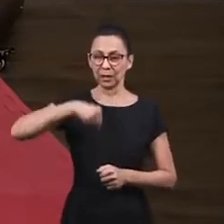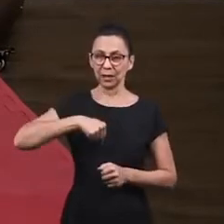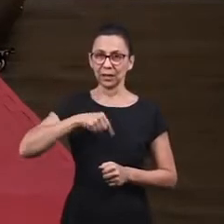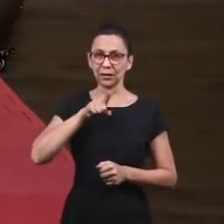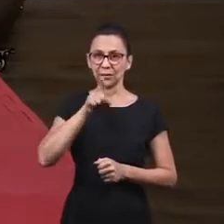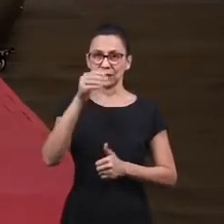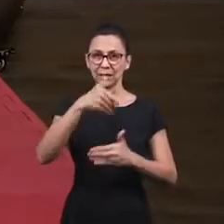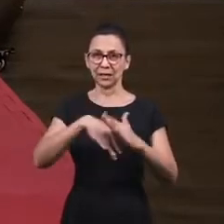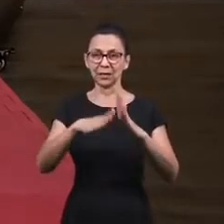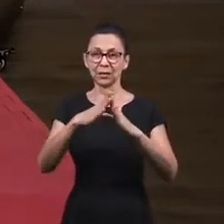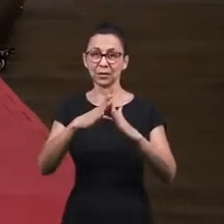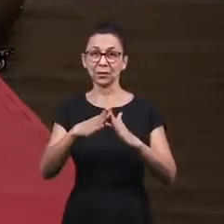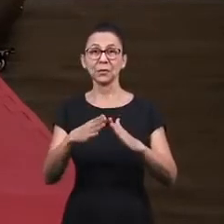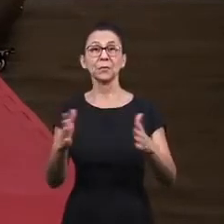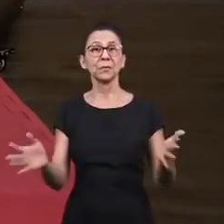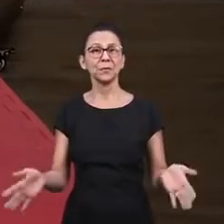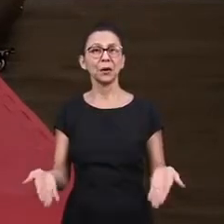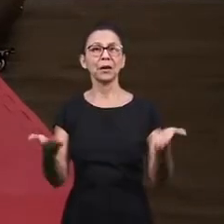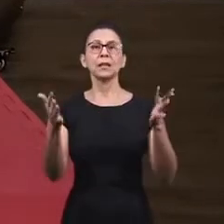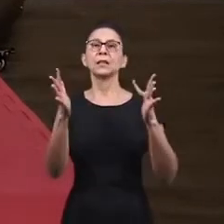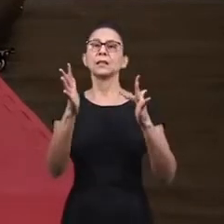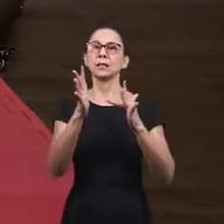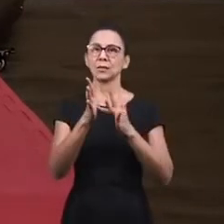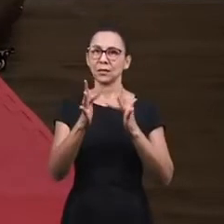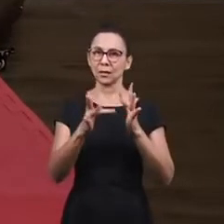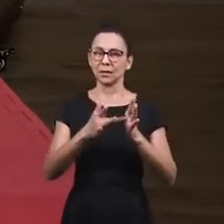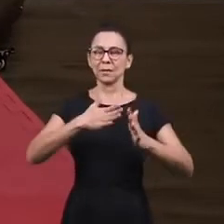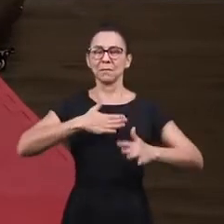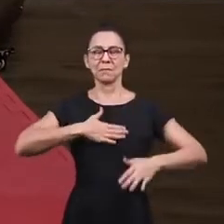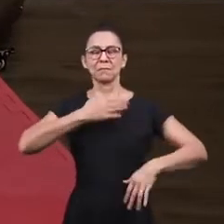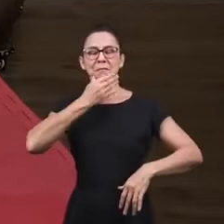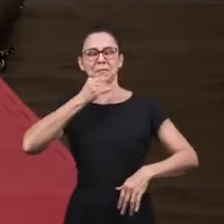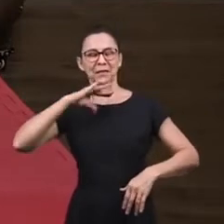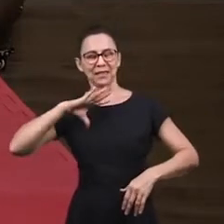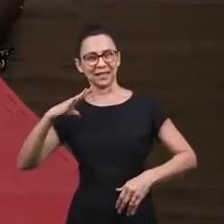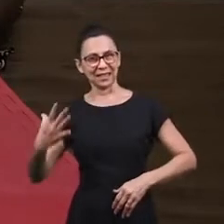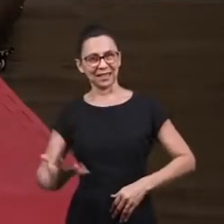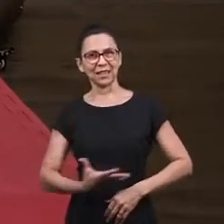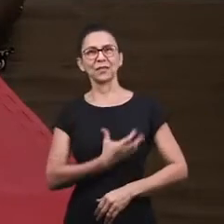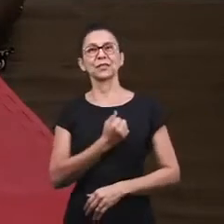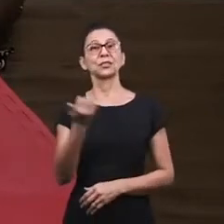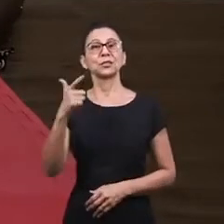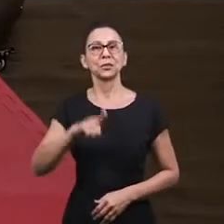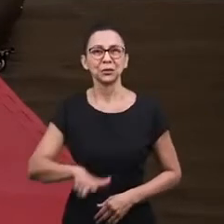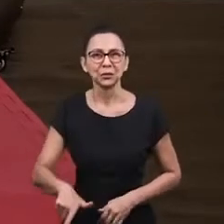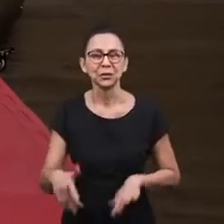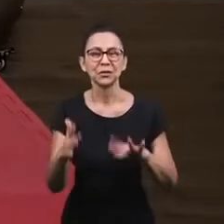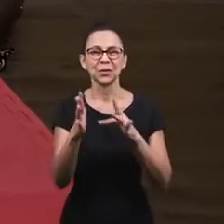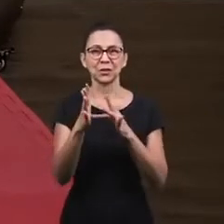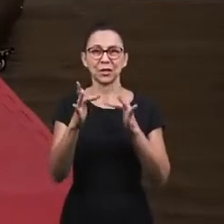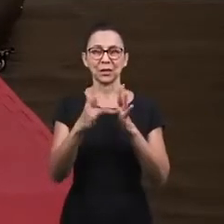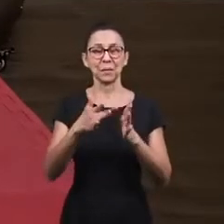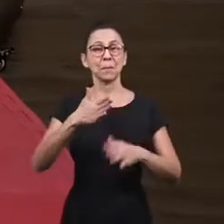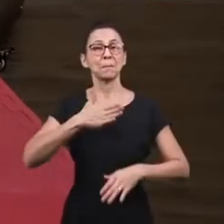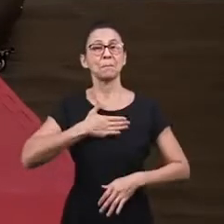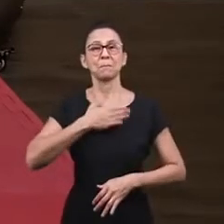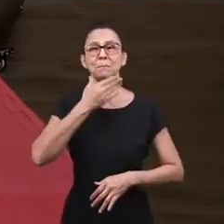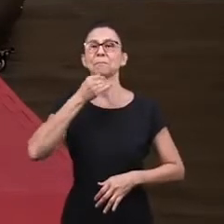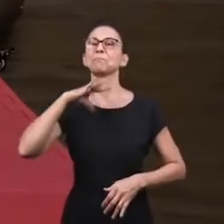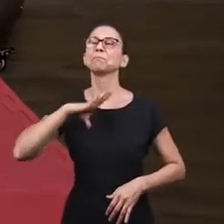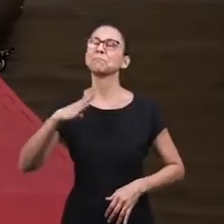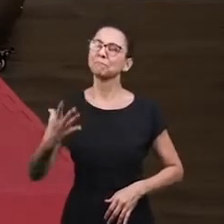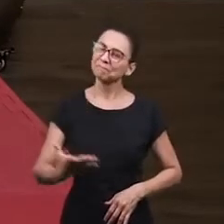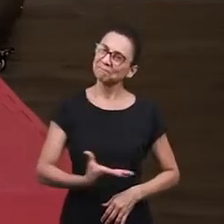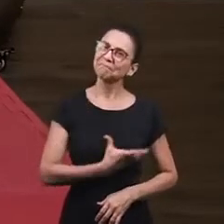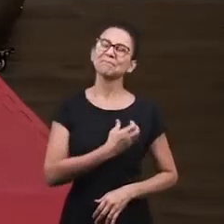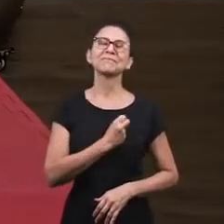there. Let's say it all together. Jesus is my Savior. One more time. Jesus